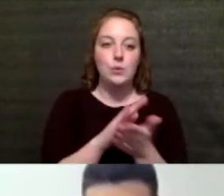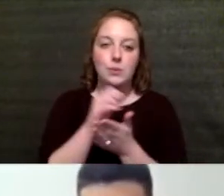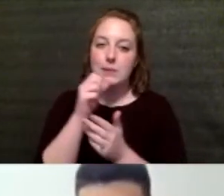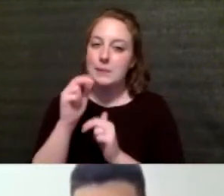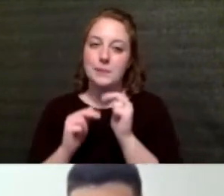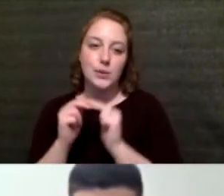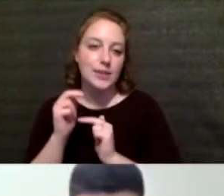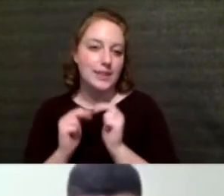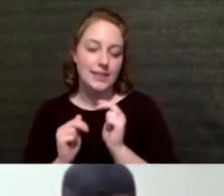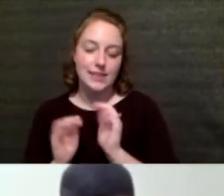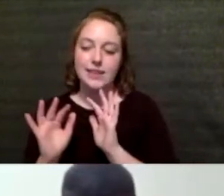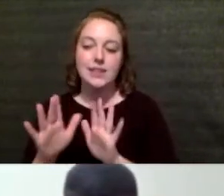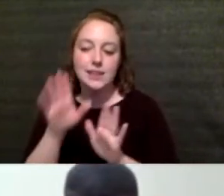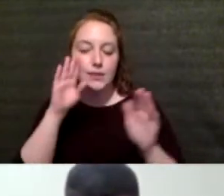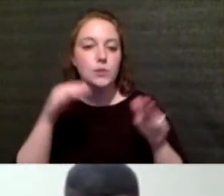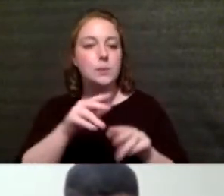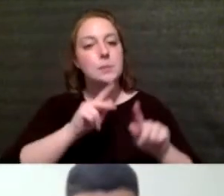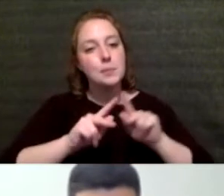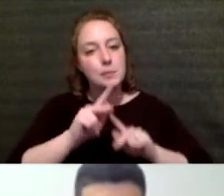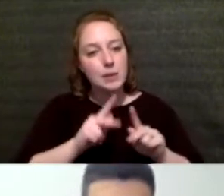that's the way to go.